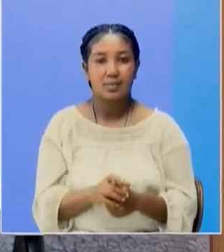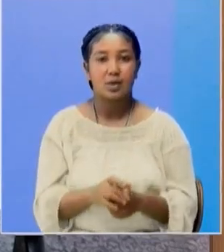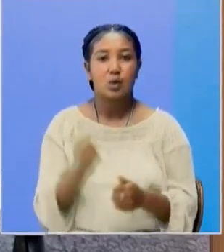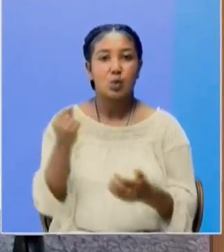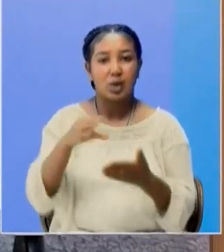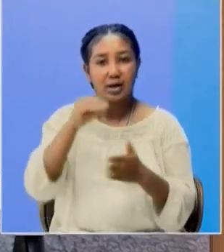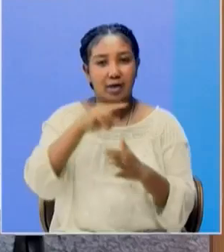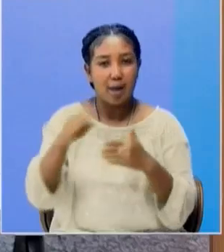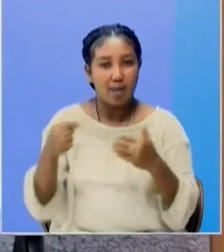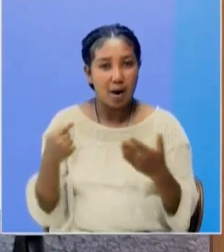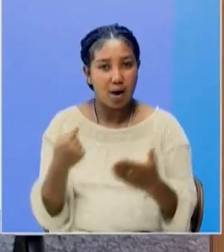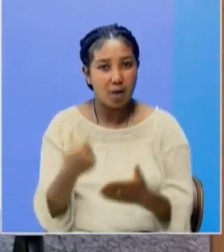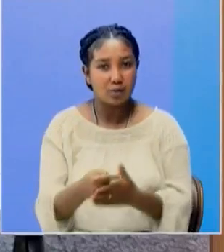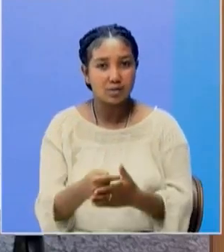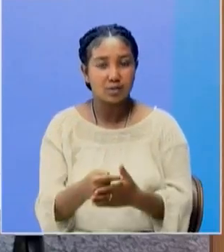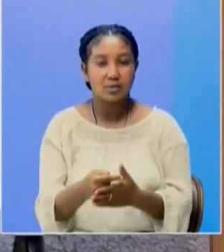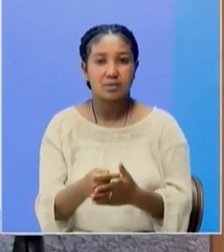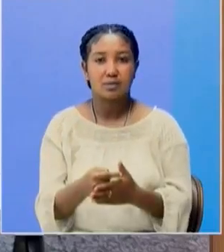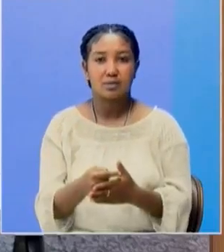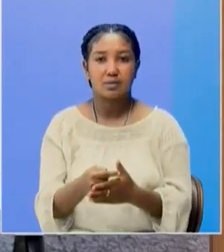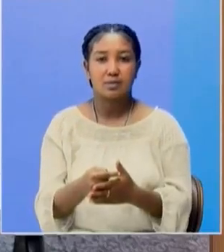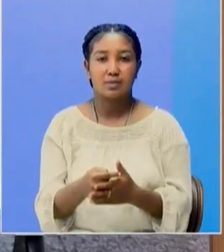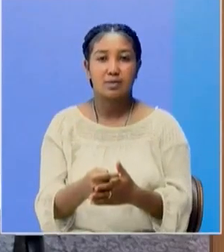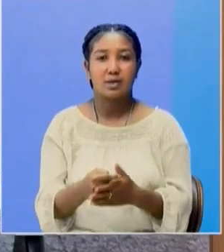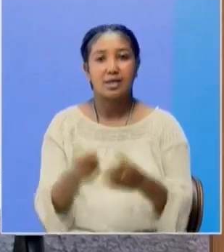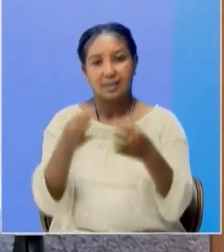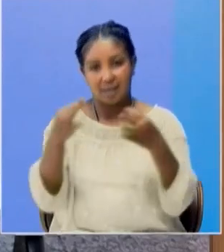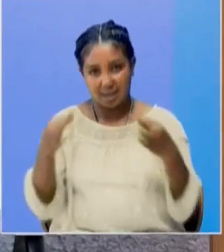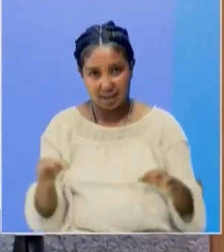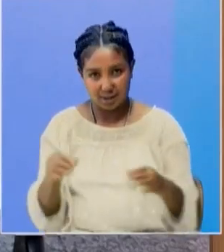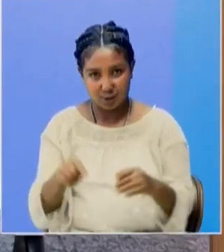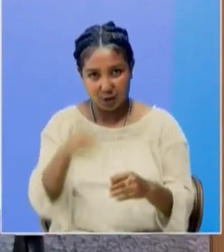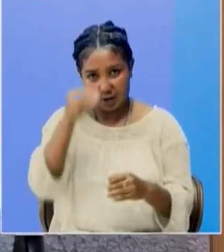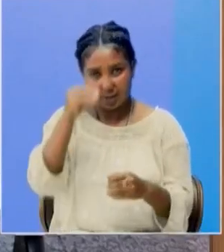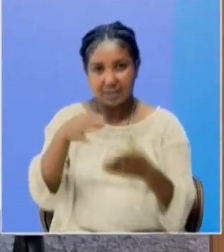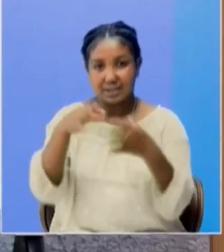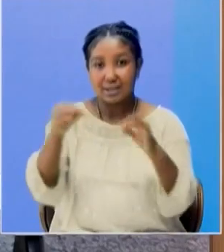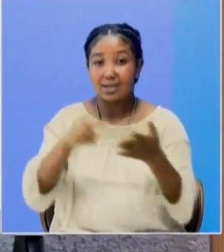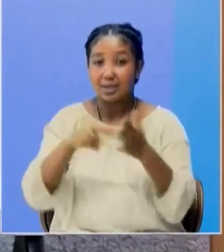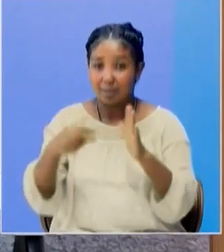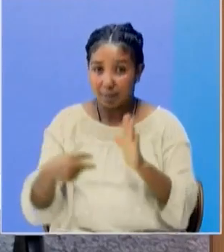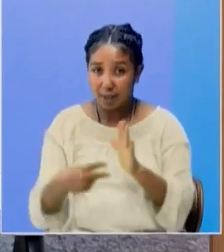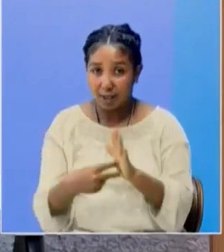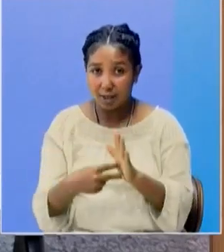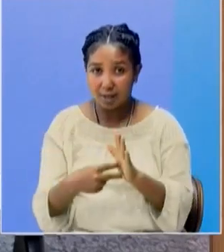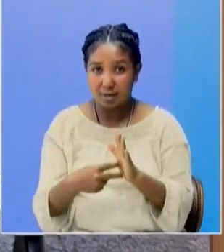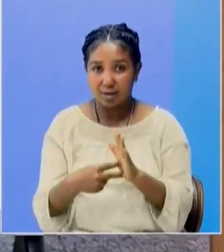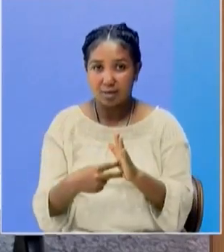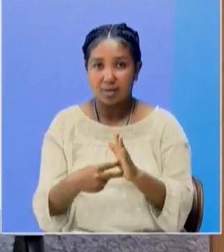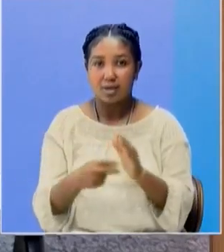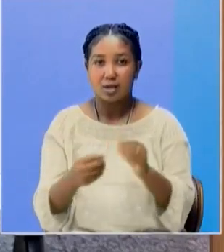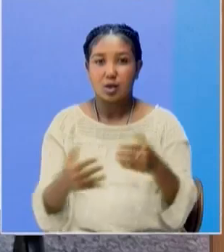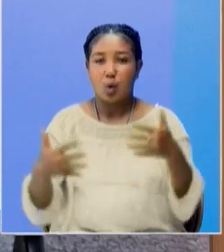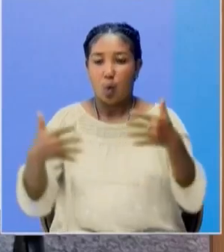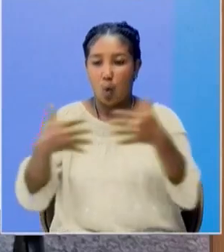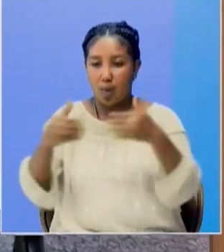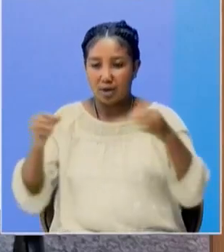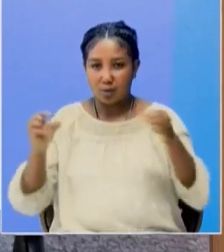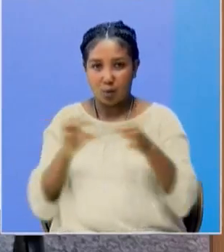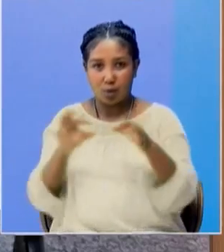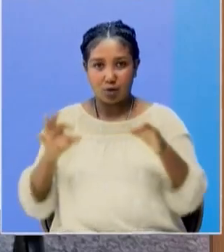talked about what? About sentence. Sentence means is a combination